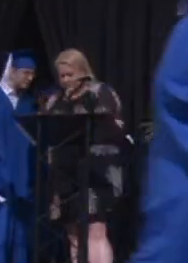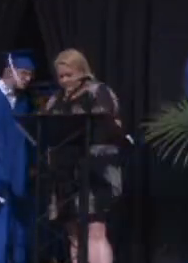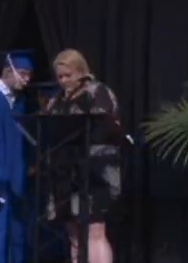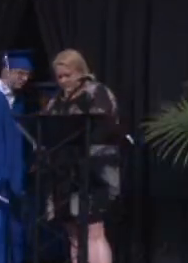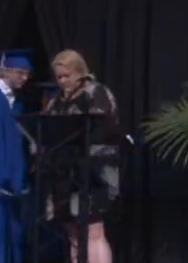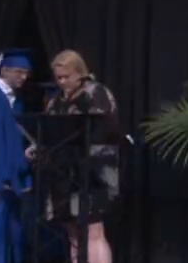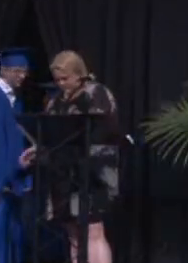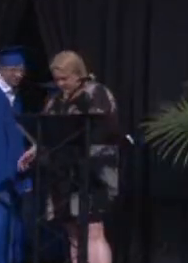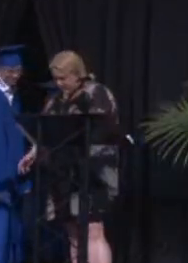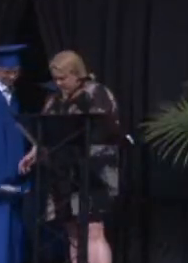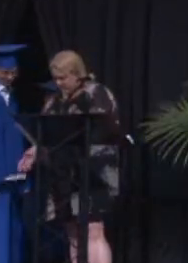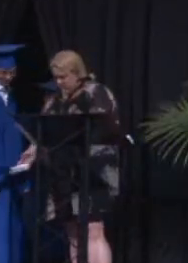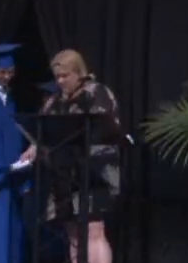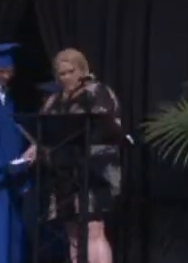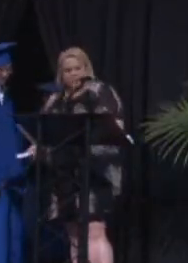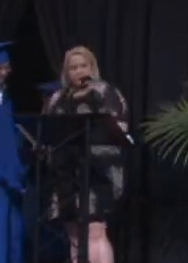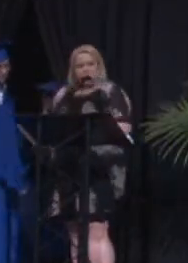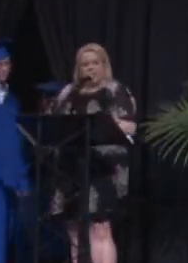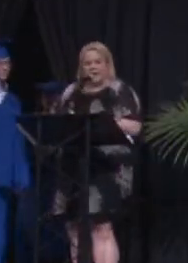Addison Jack Schroeder.